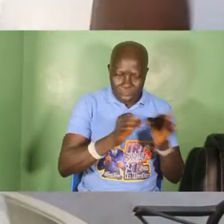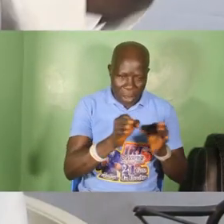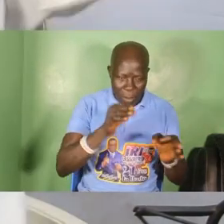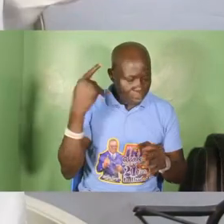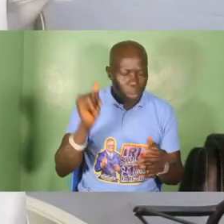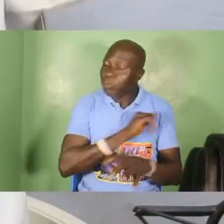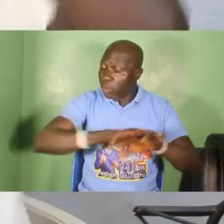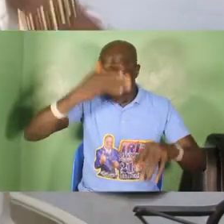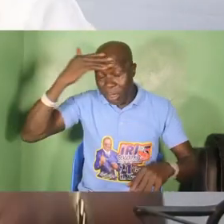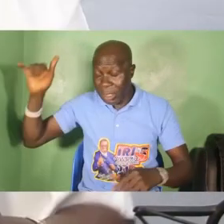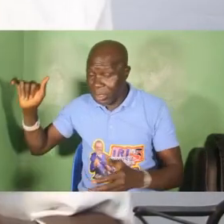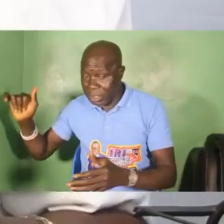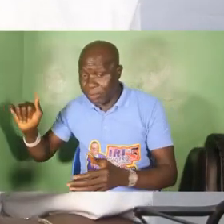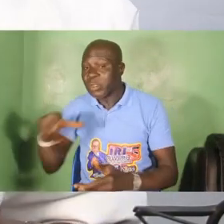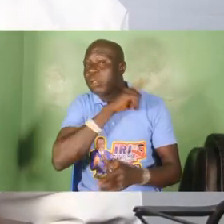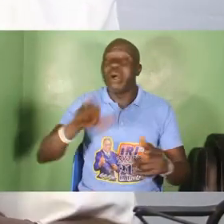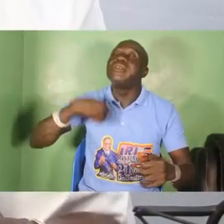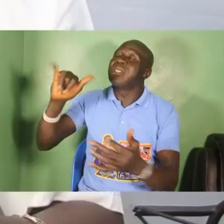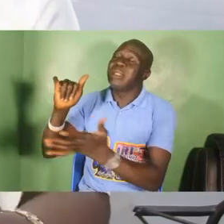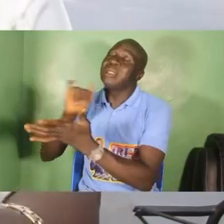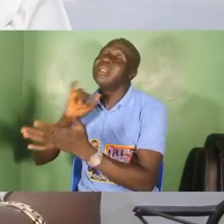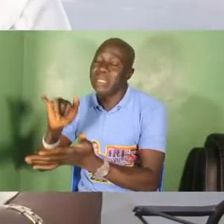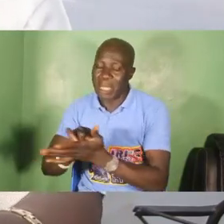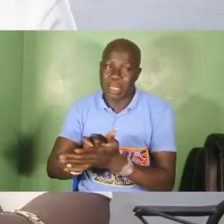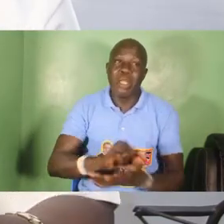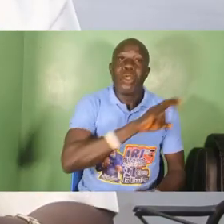Our spirit. Don't forget. Only one of me pay.